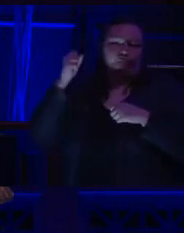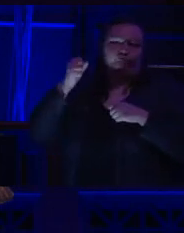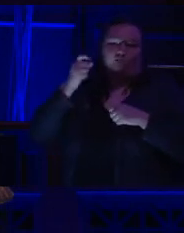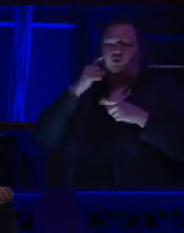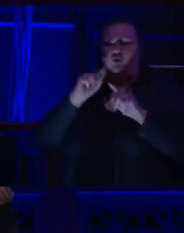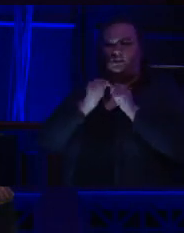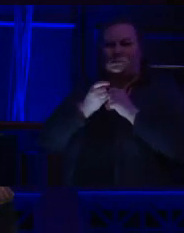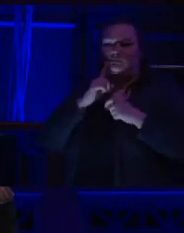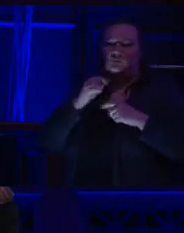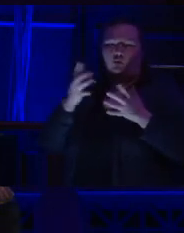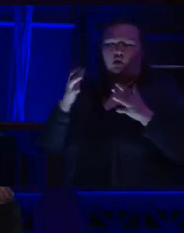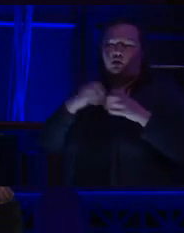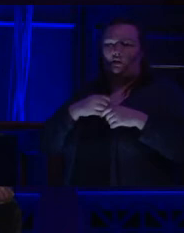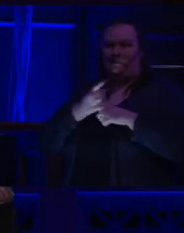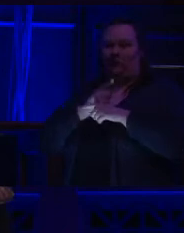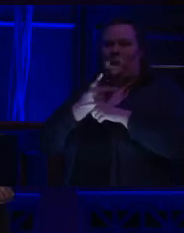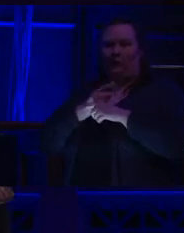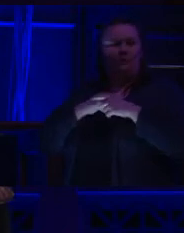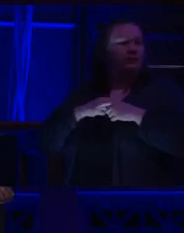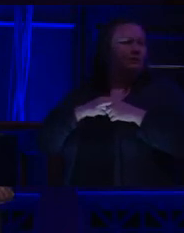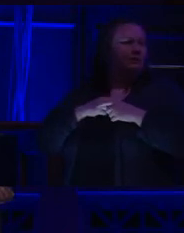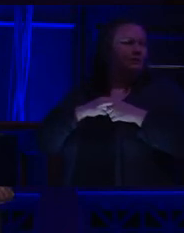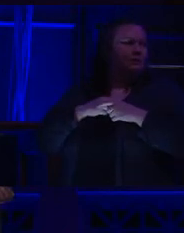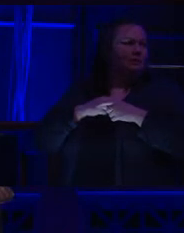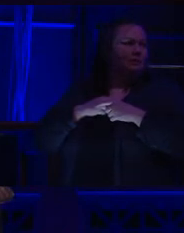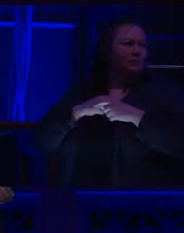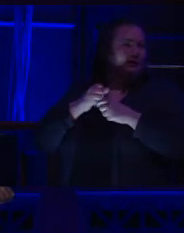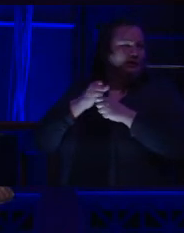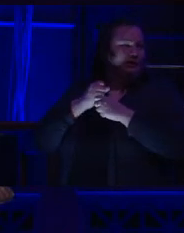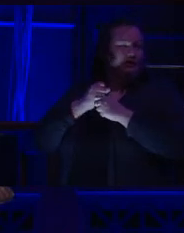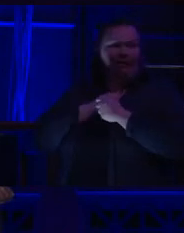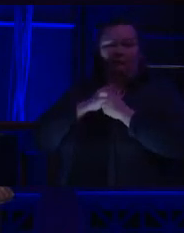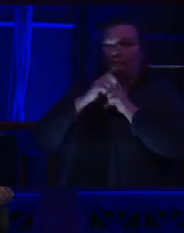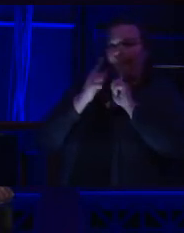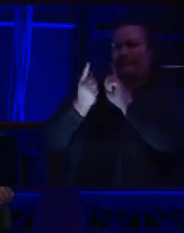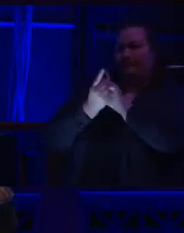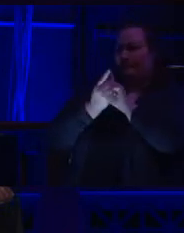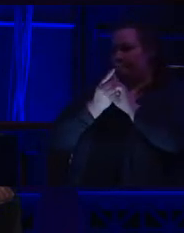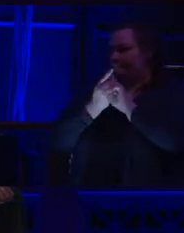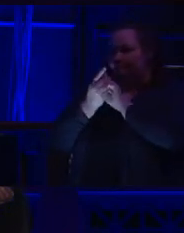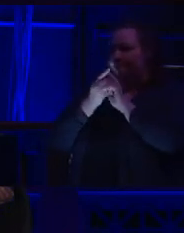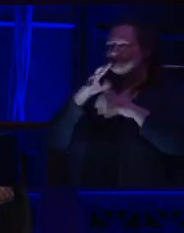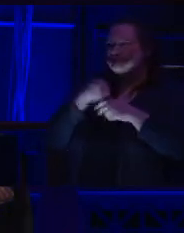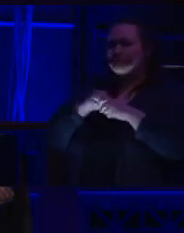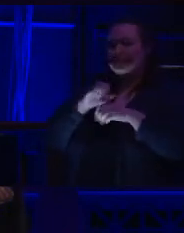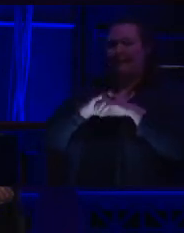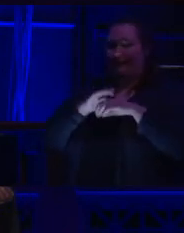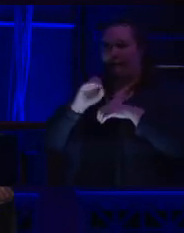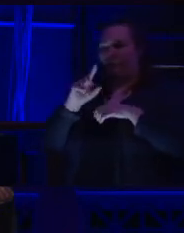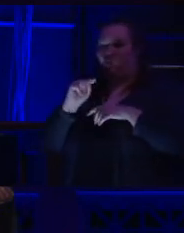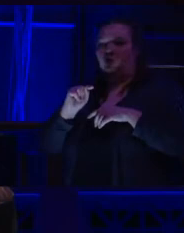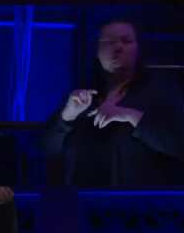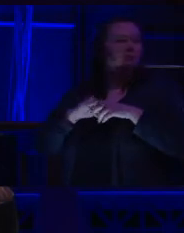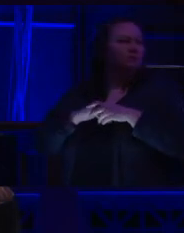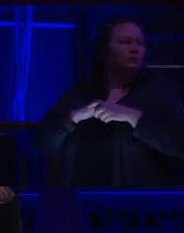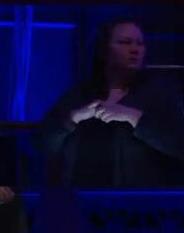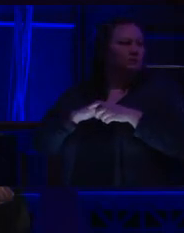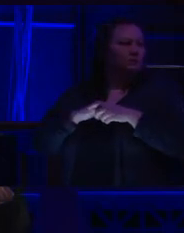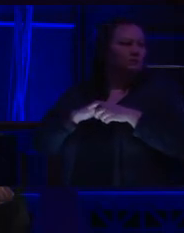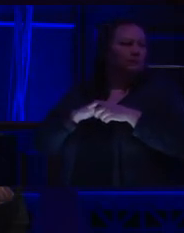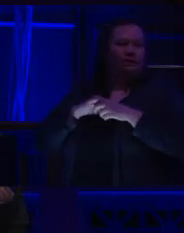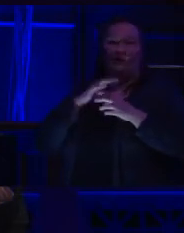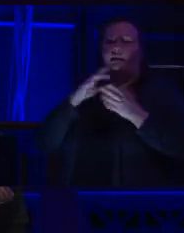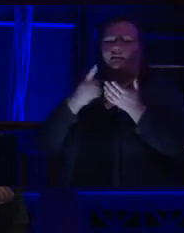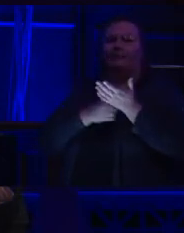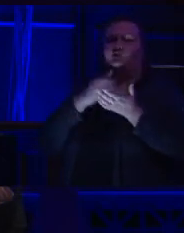you already found out. He loves to be up close on the field and on the court, and even on occasion, crowd serving